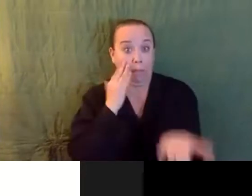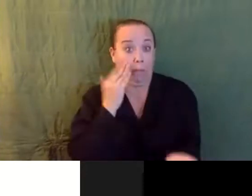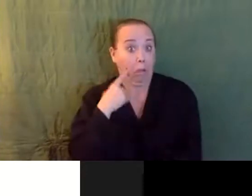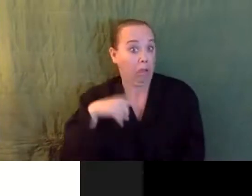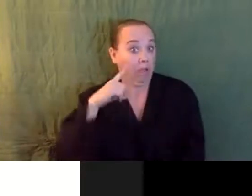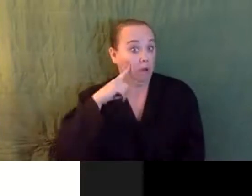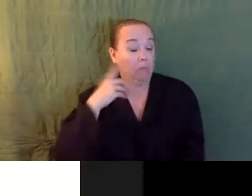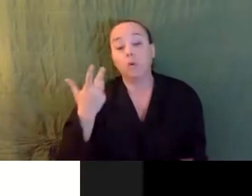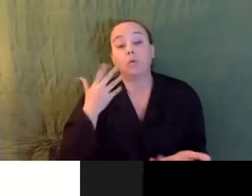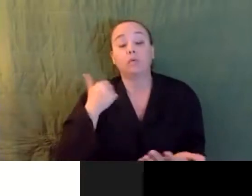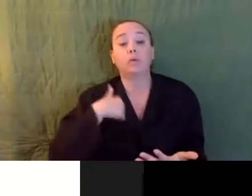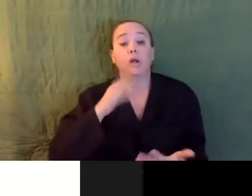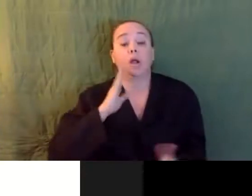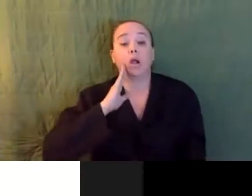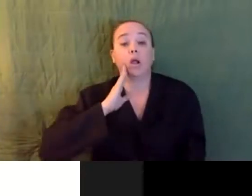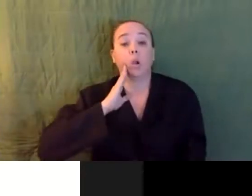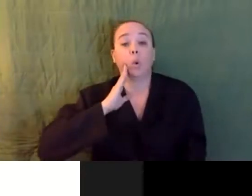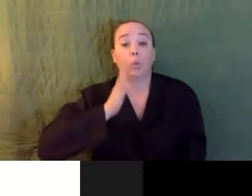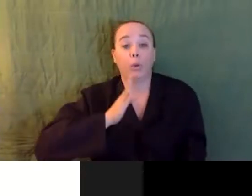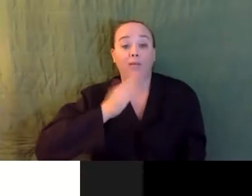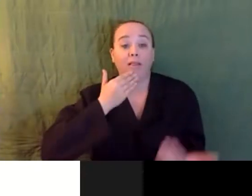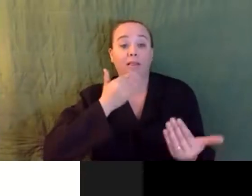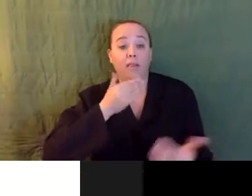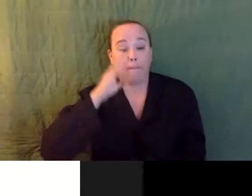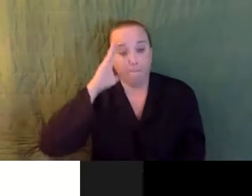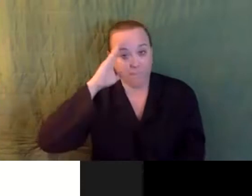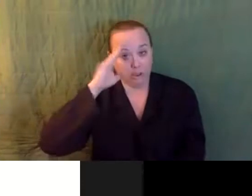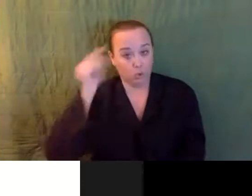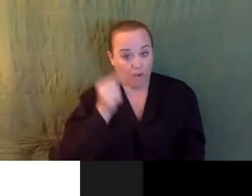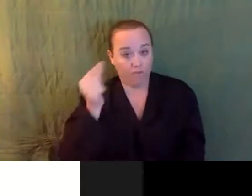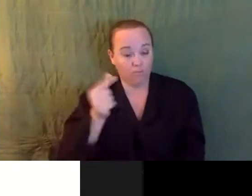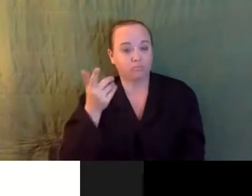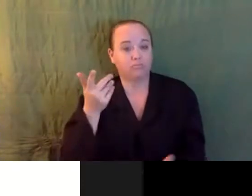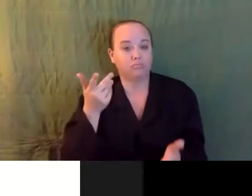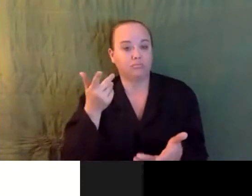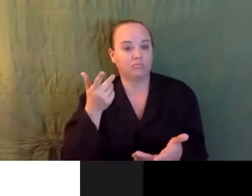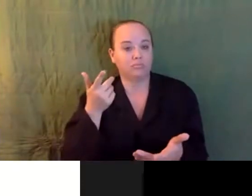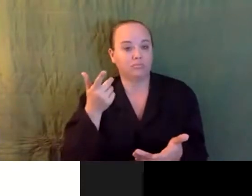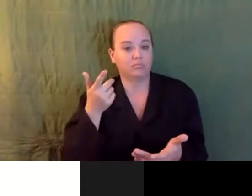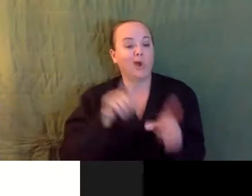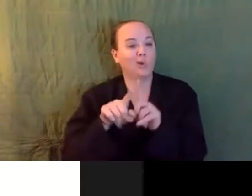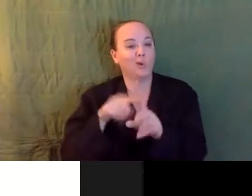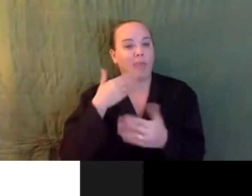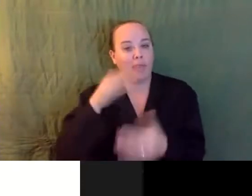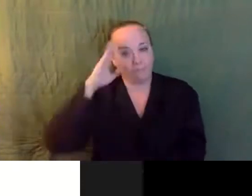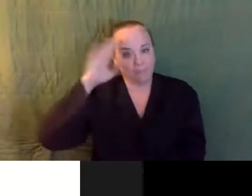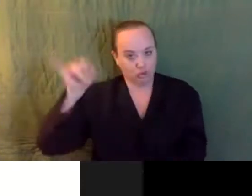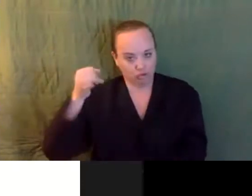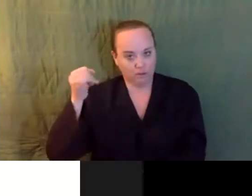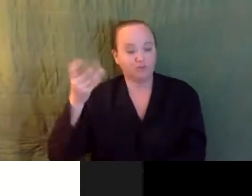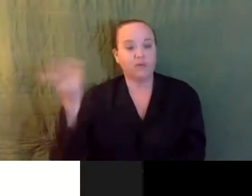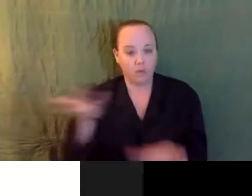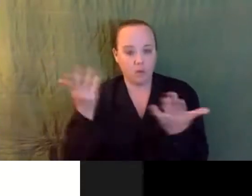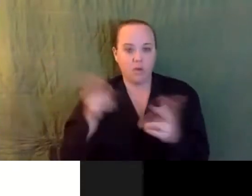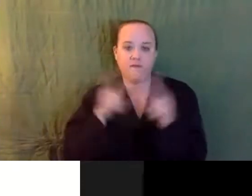Well, I am going to thank Mr. Gregory, and in absentia, thank Mr. Johnson for being here. This was very,